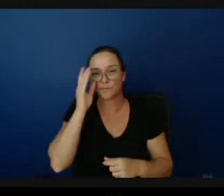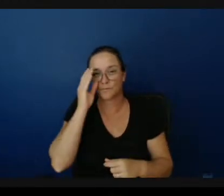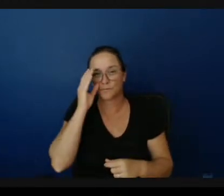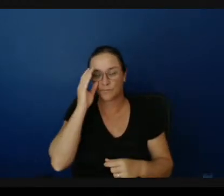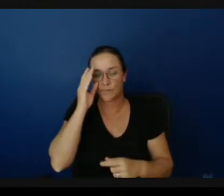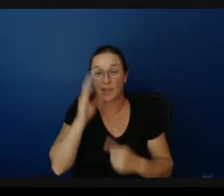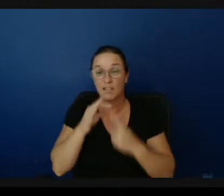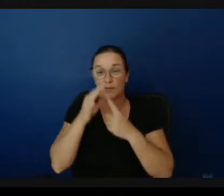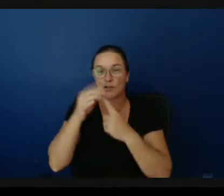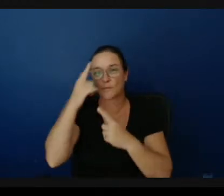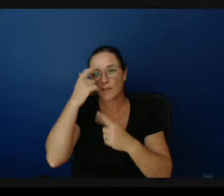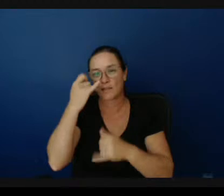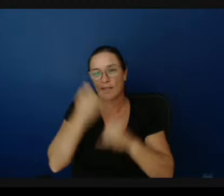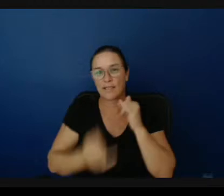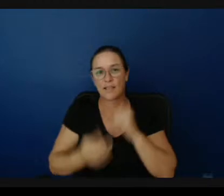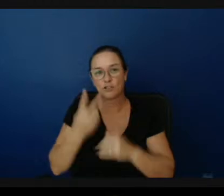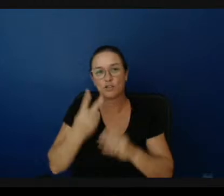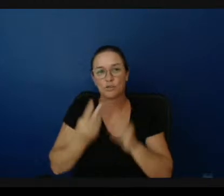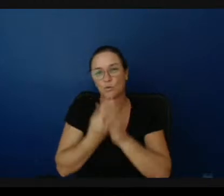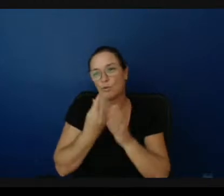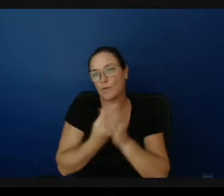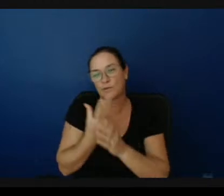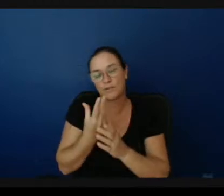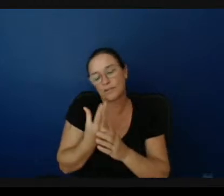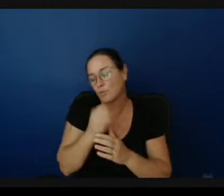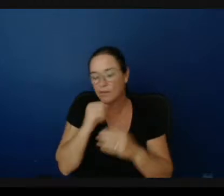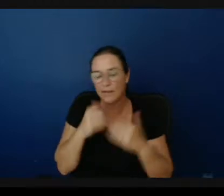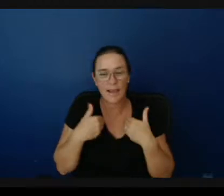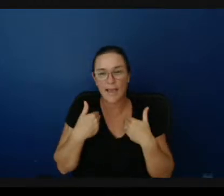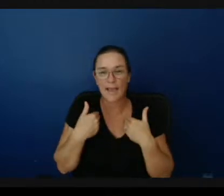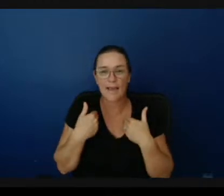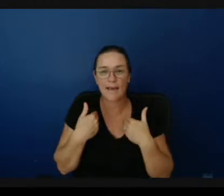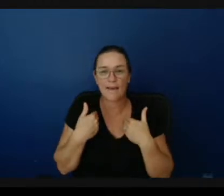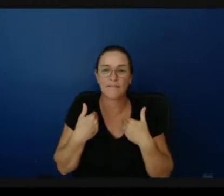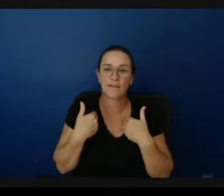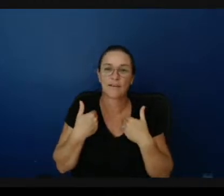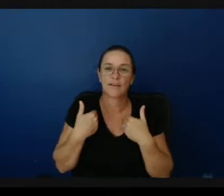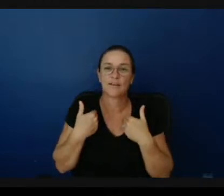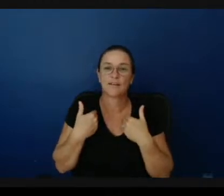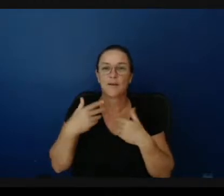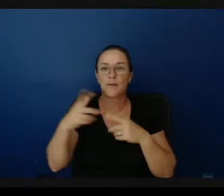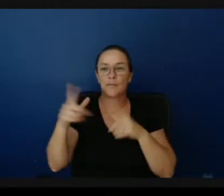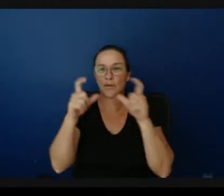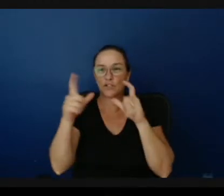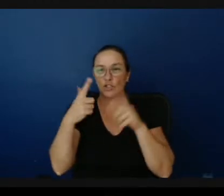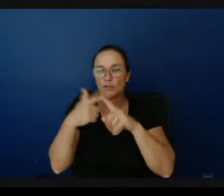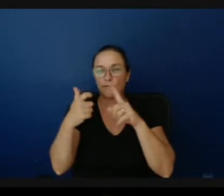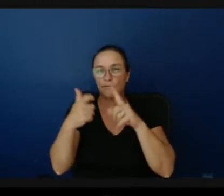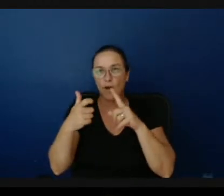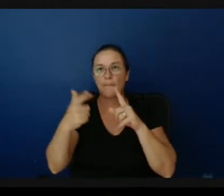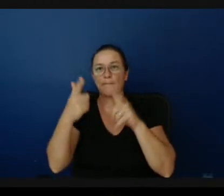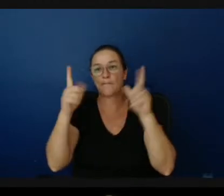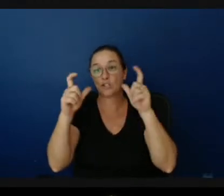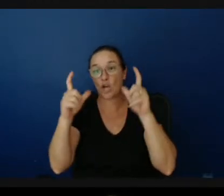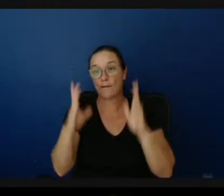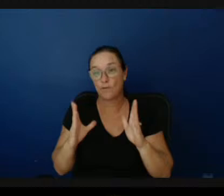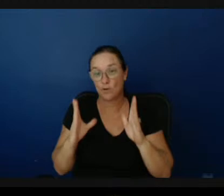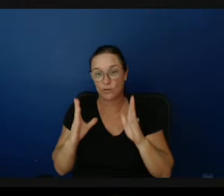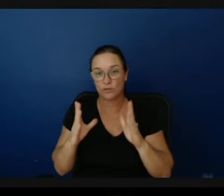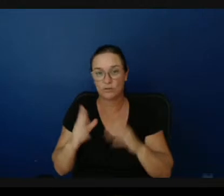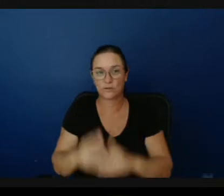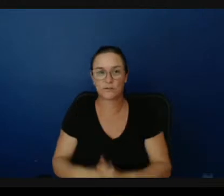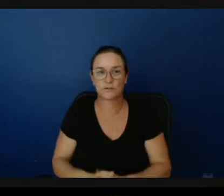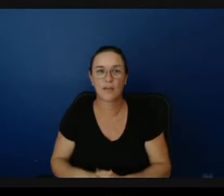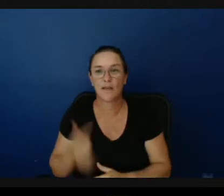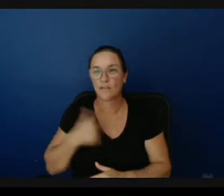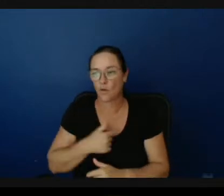since the last 2 eruptions, there haven't been any good shots from, at least, the photographers that were accustomed getting content